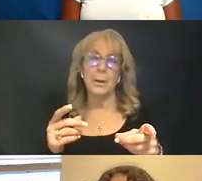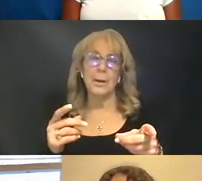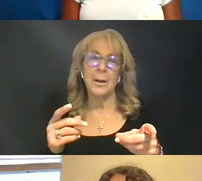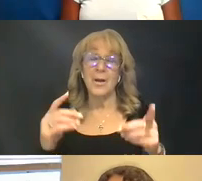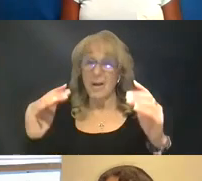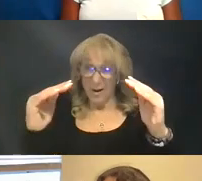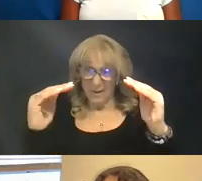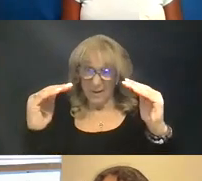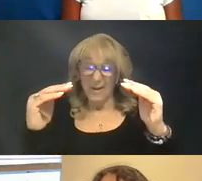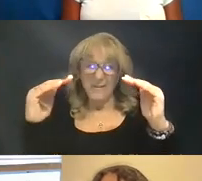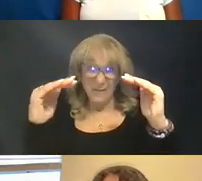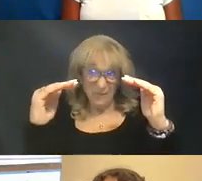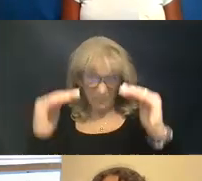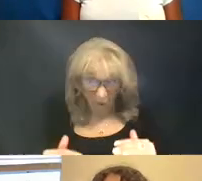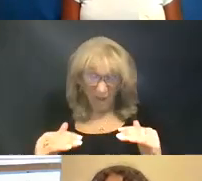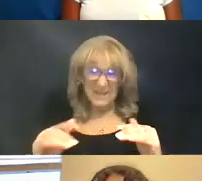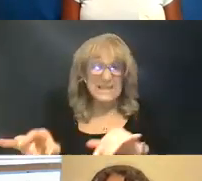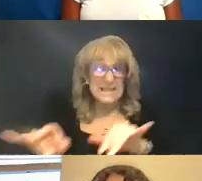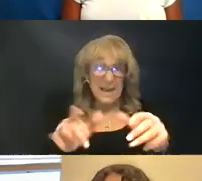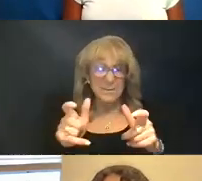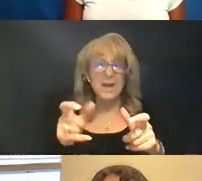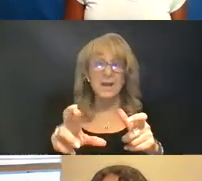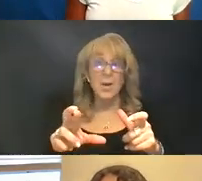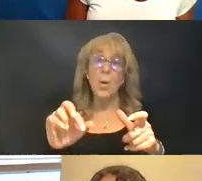same speed, or you're not sure.